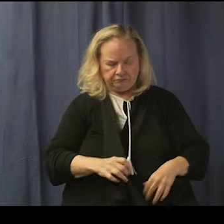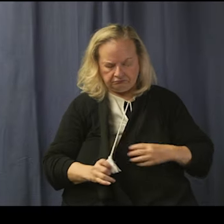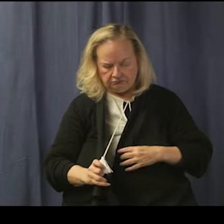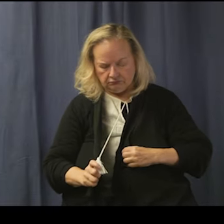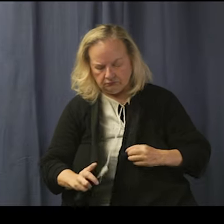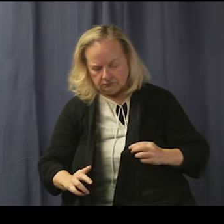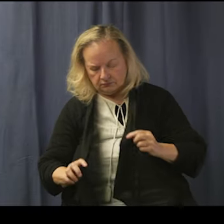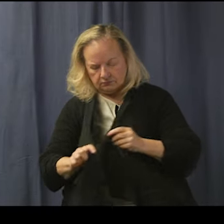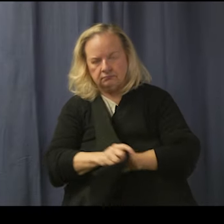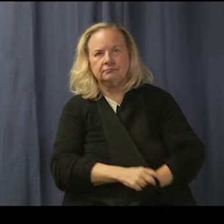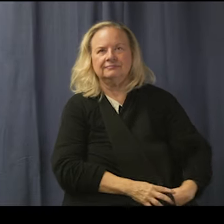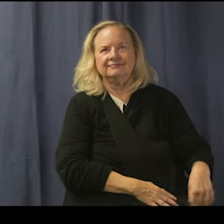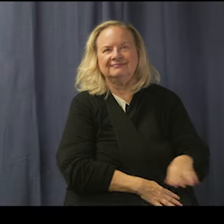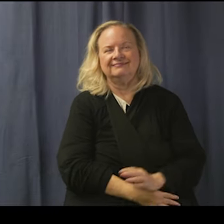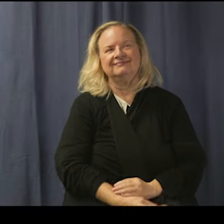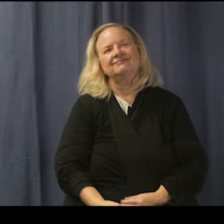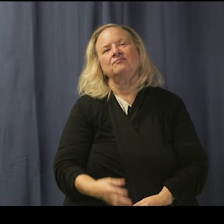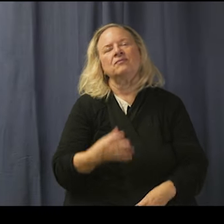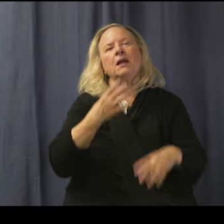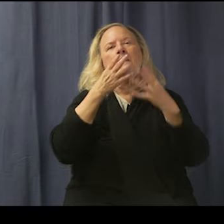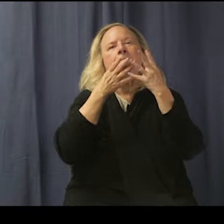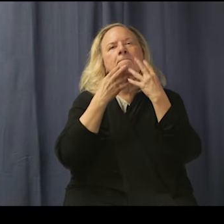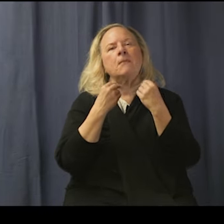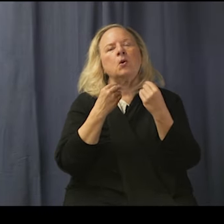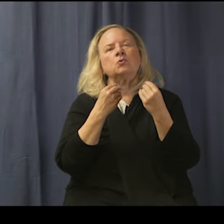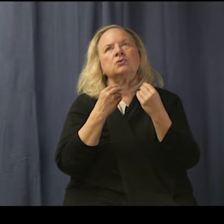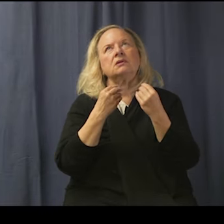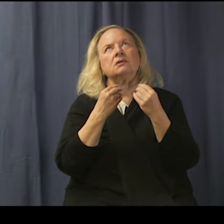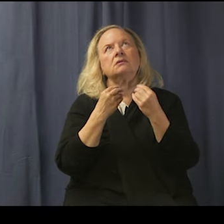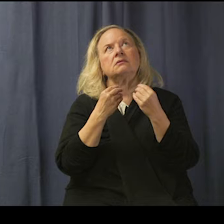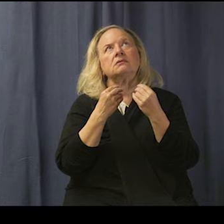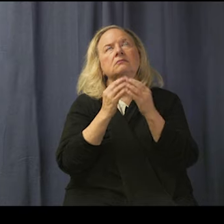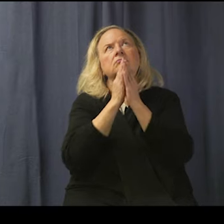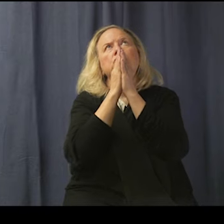long did Moses spend before the Lord?